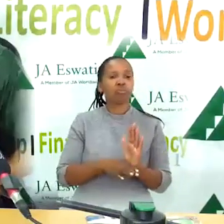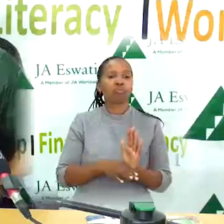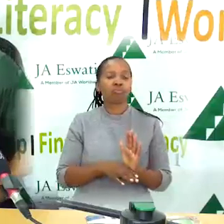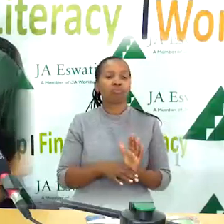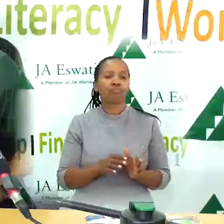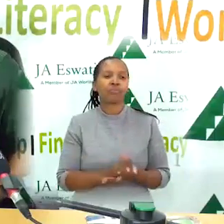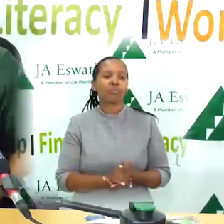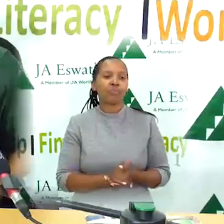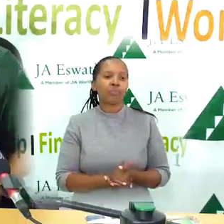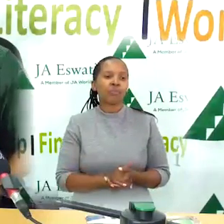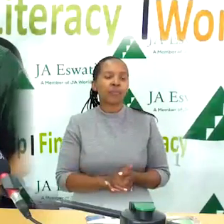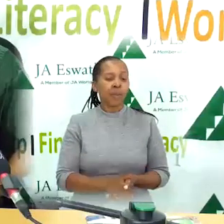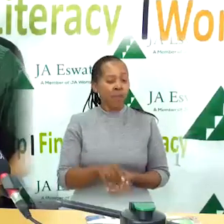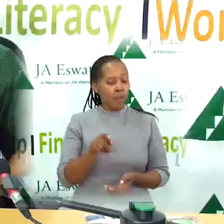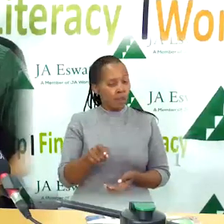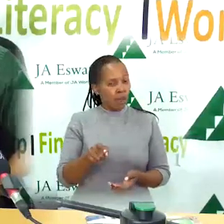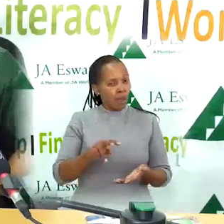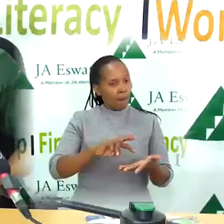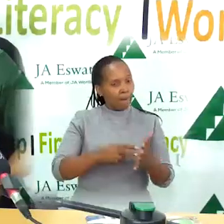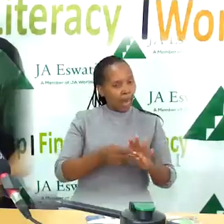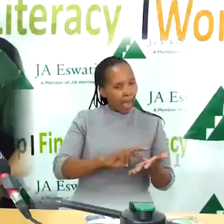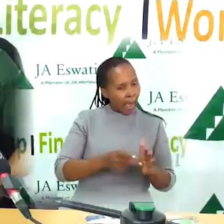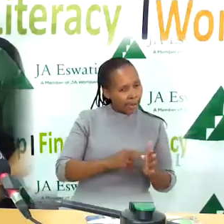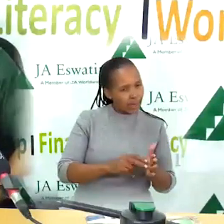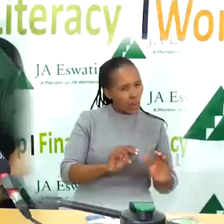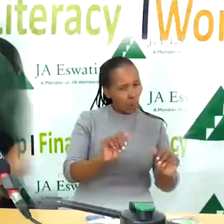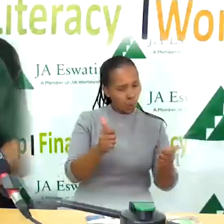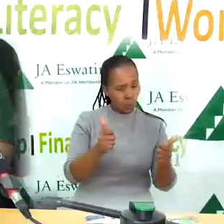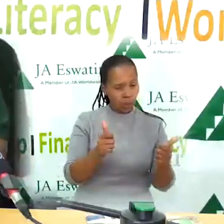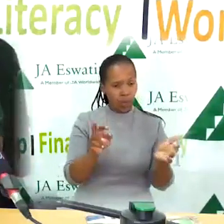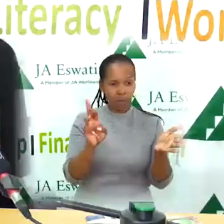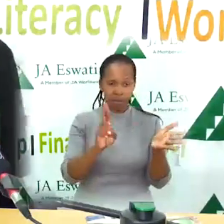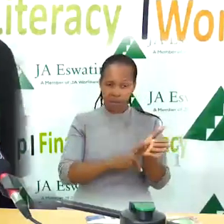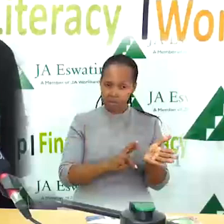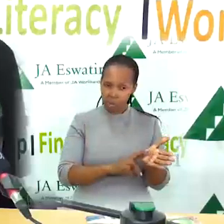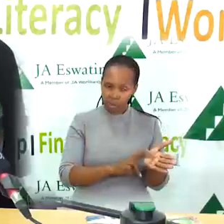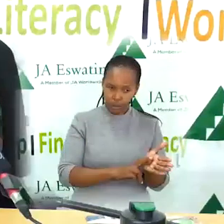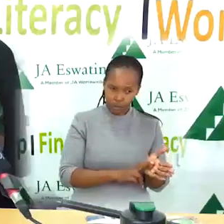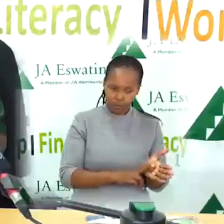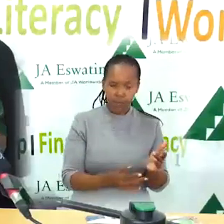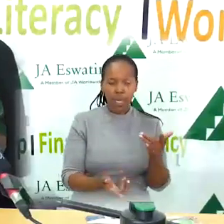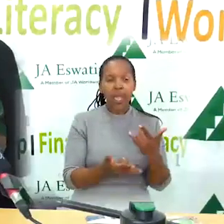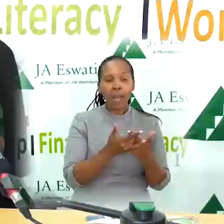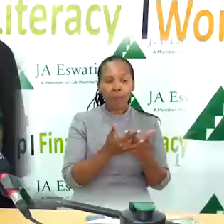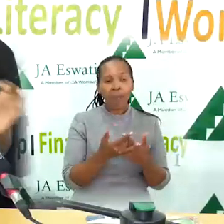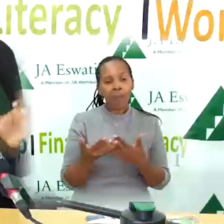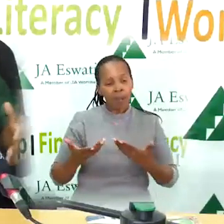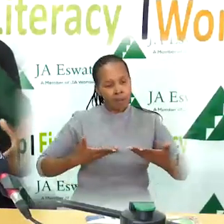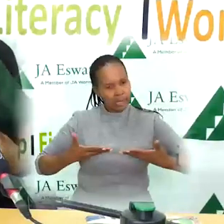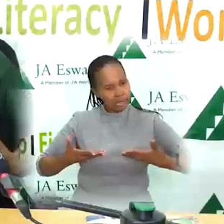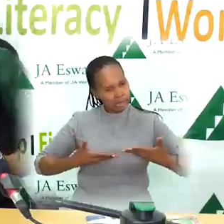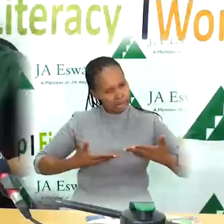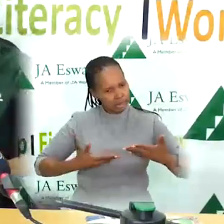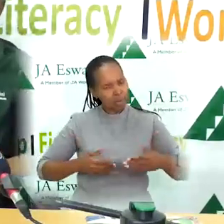financial reporting helps the management to keep track on the financial situation of the company, which